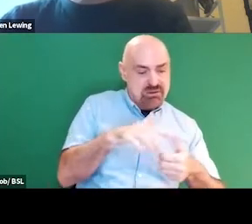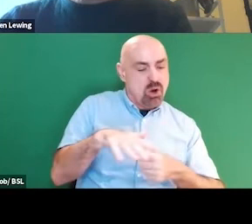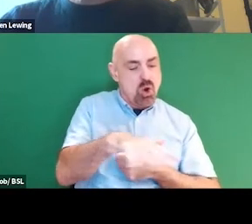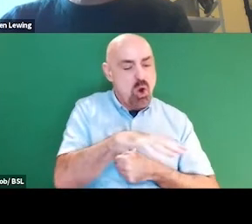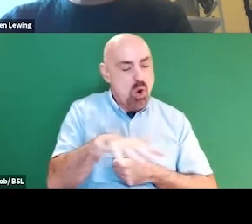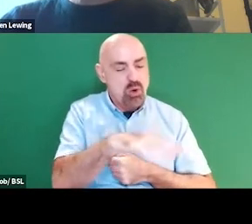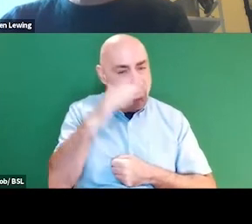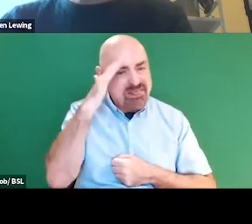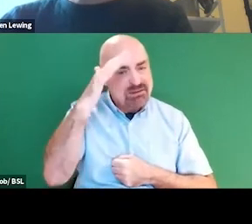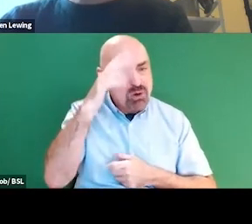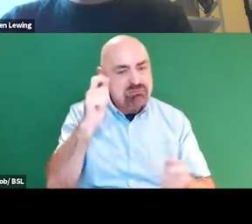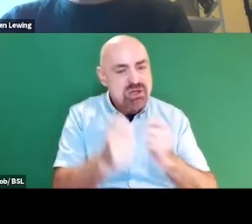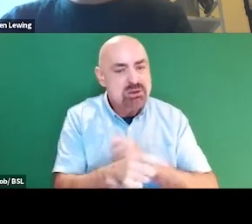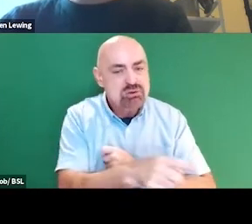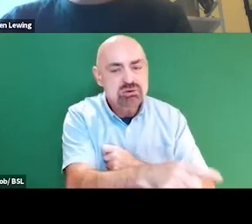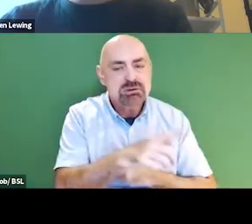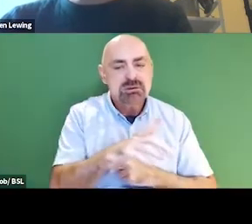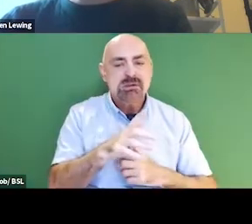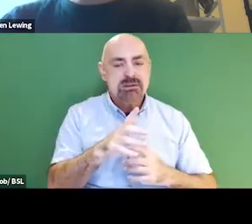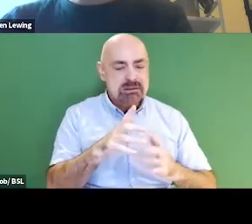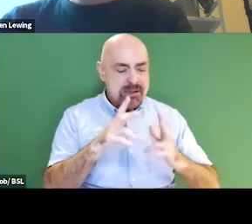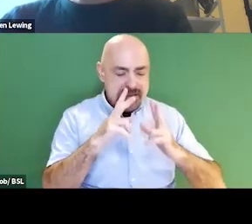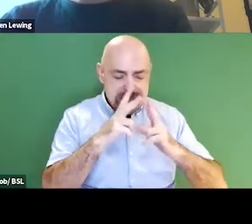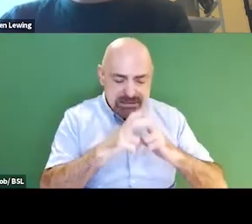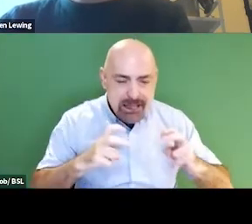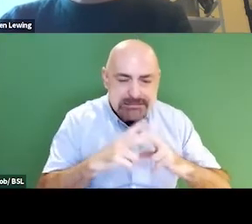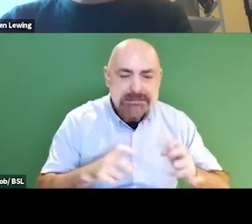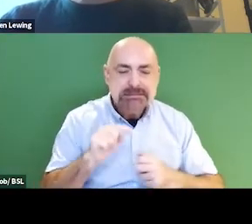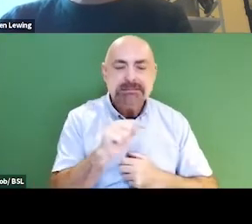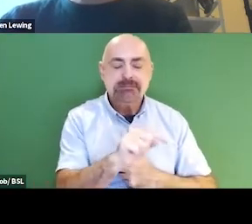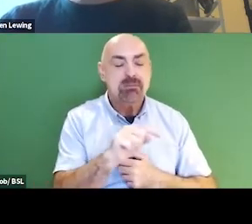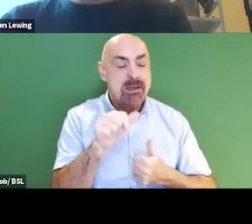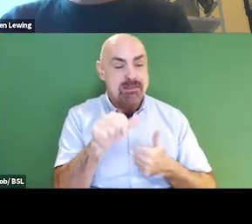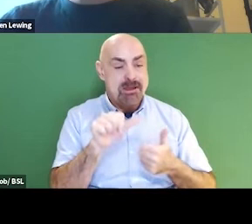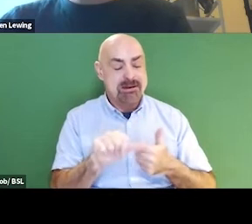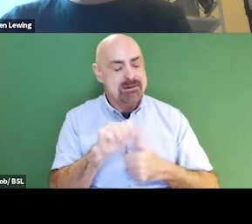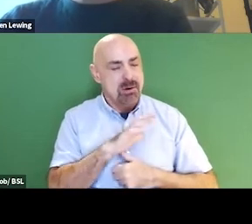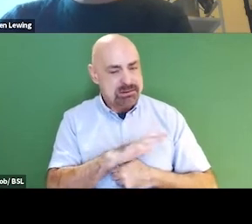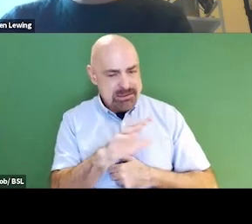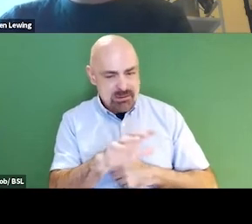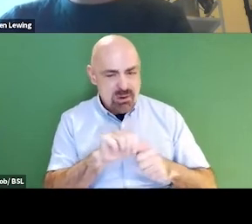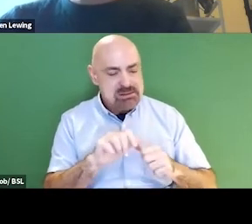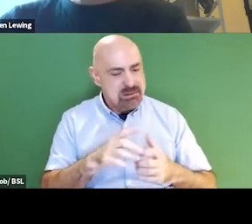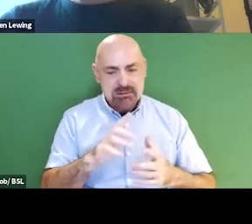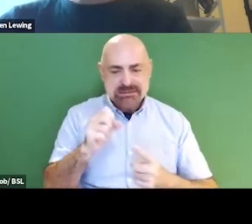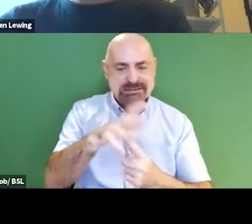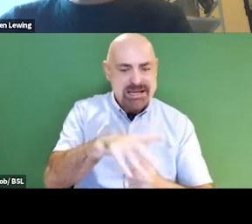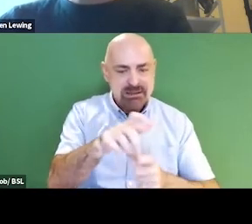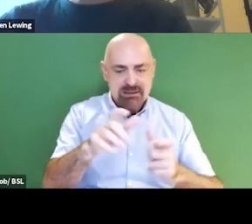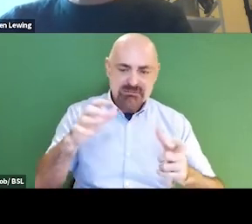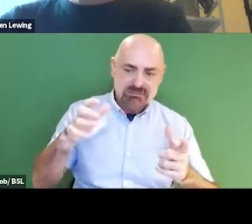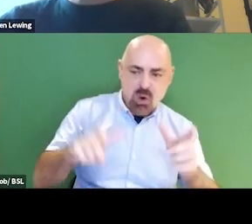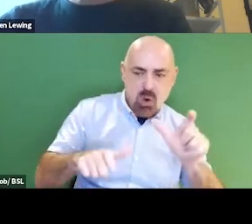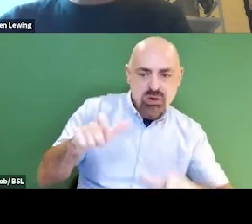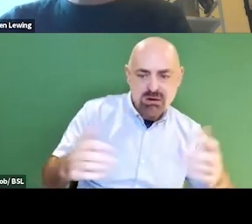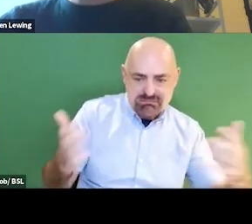the primary outcomes, the contextual analysis. Then it means a further stage of stakeholder engagement to